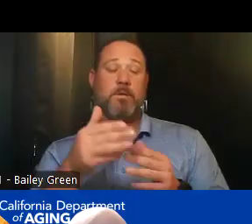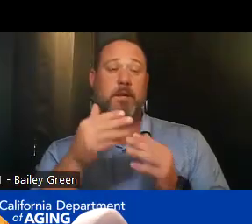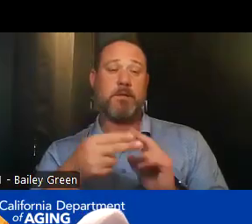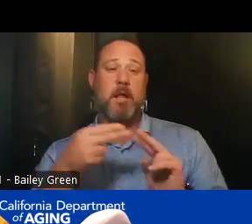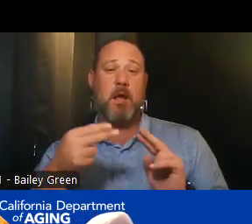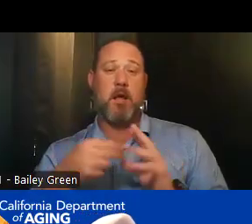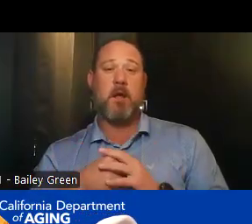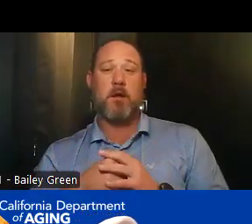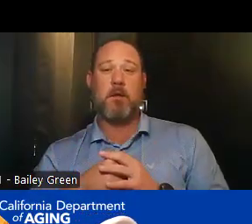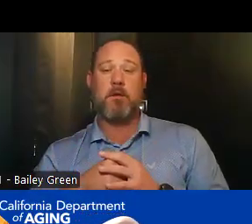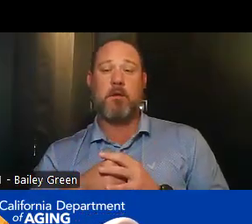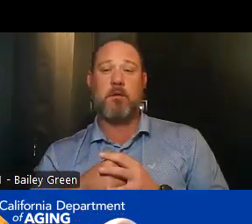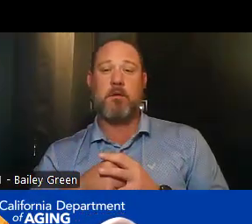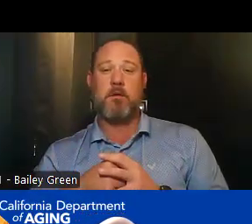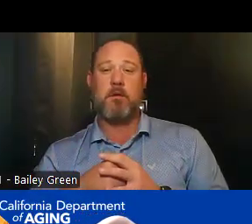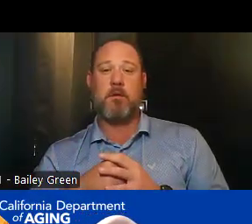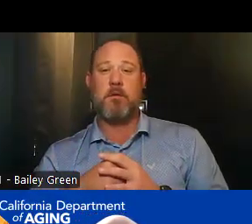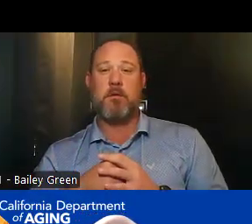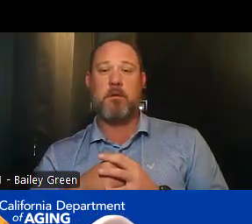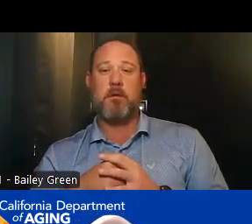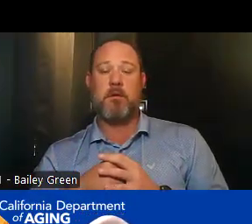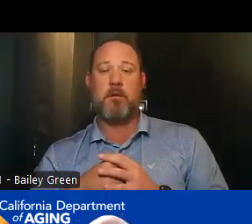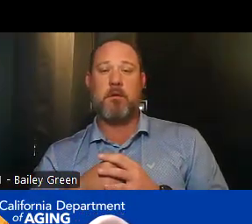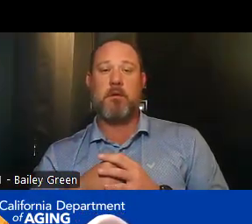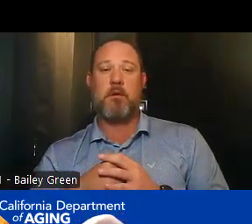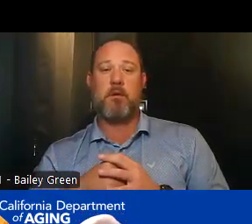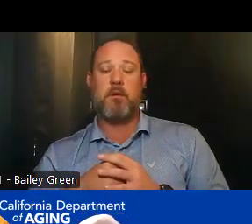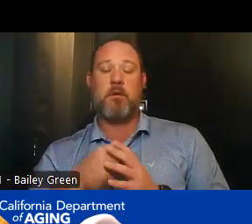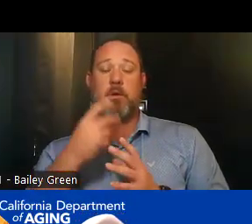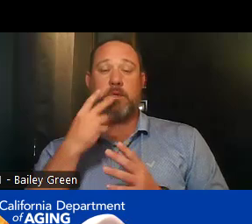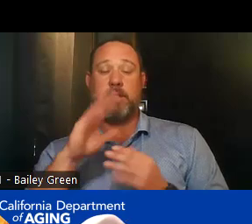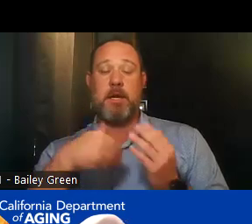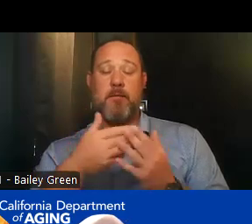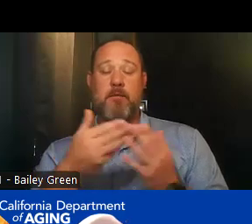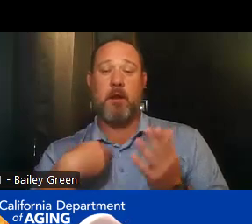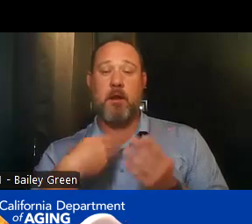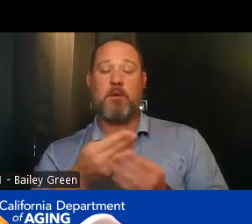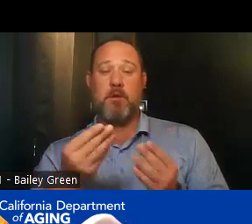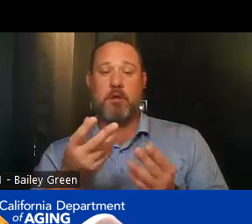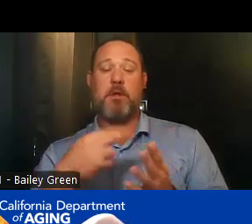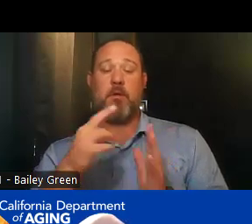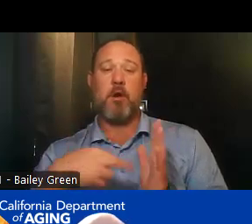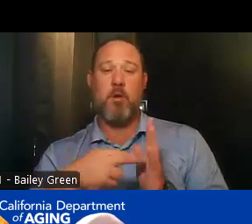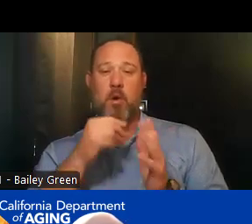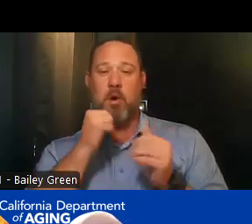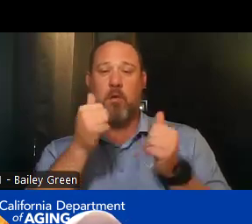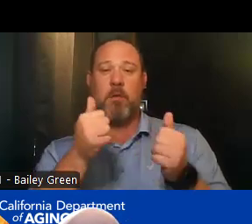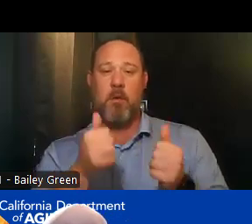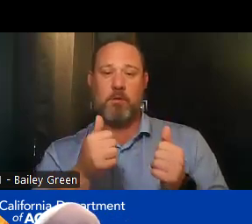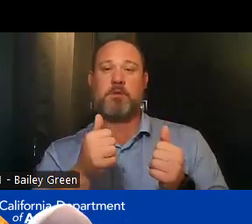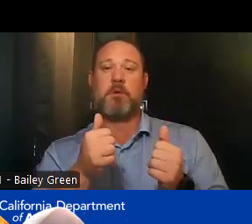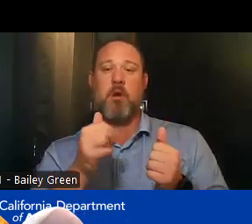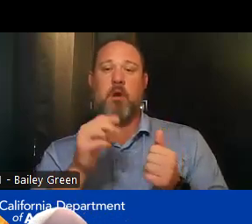slide, you will see that all of our meeting materials and the recording will be posted on